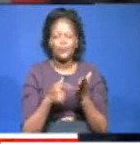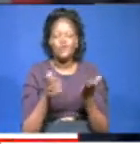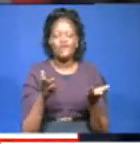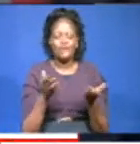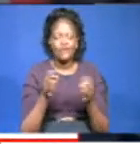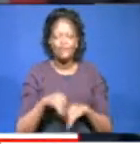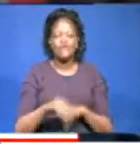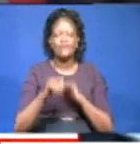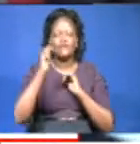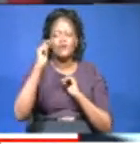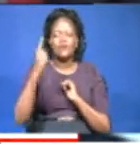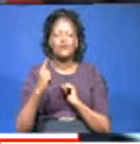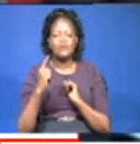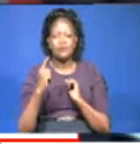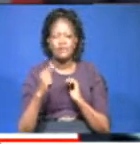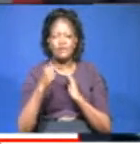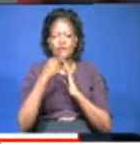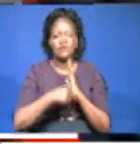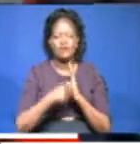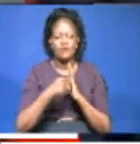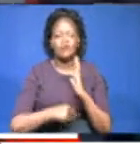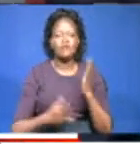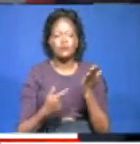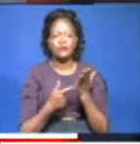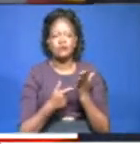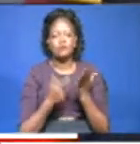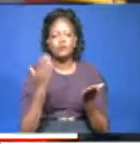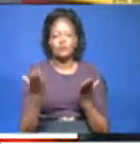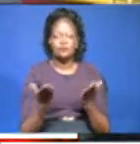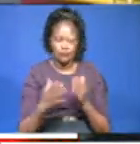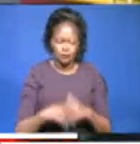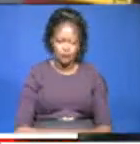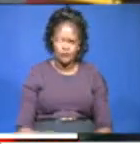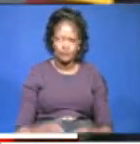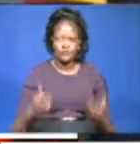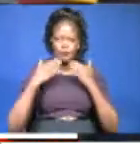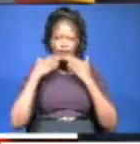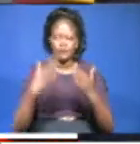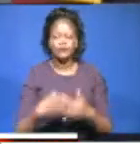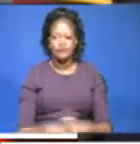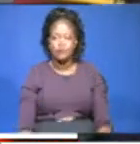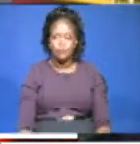Kwanza Manifesto on digital services. Thank you.